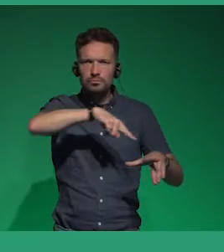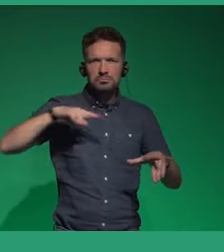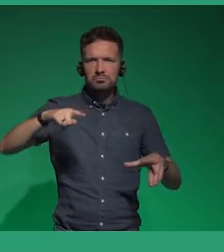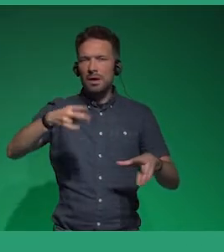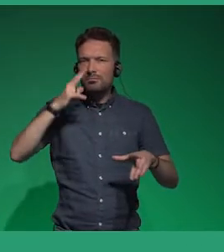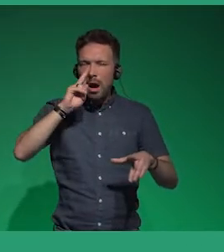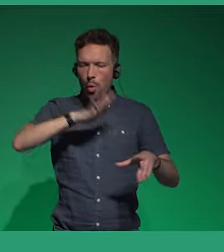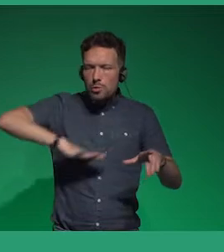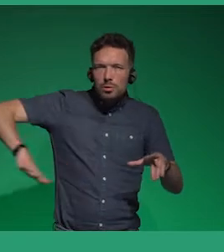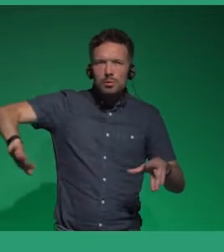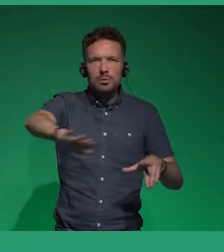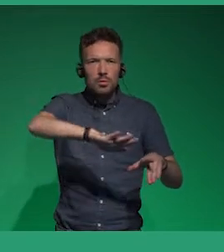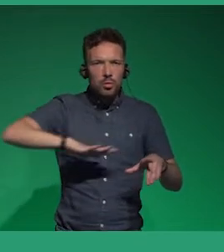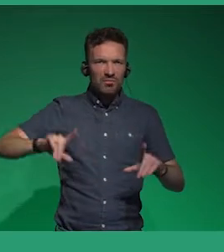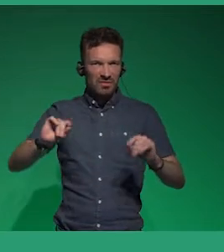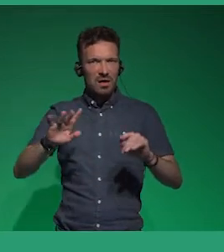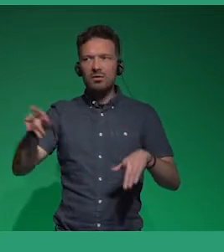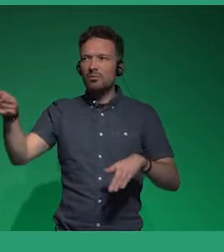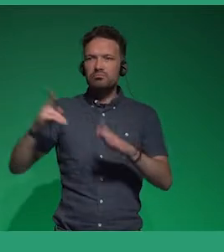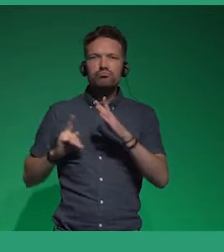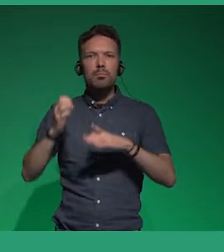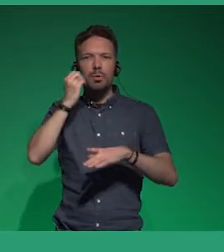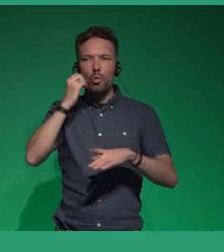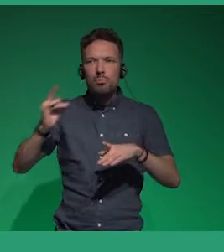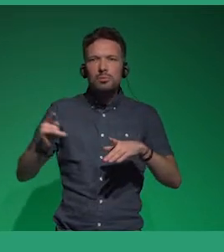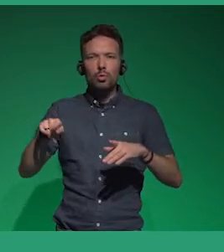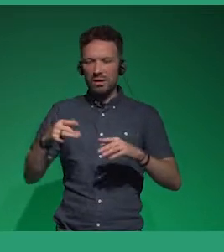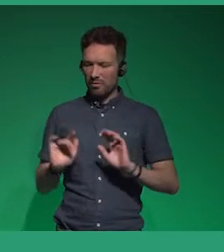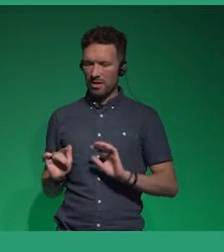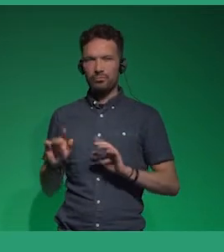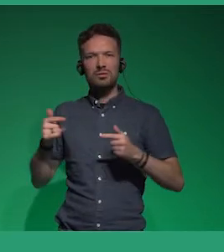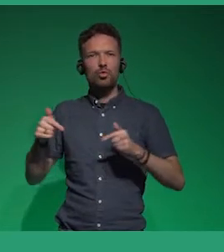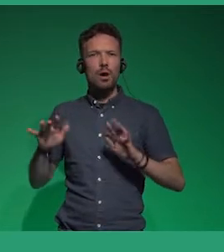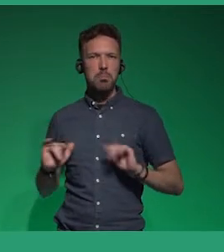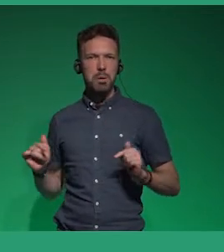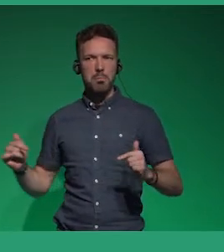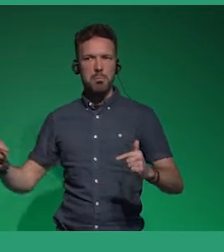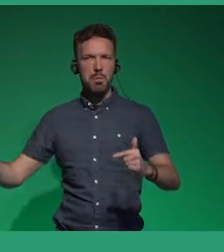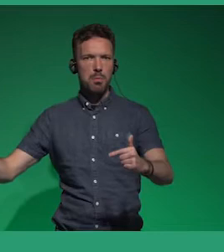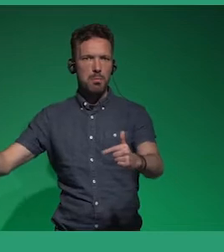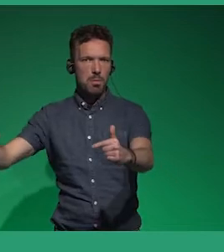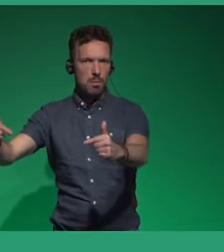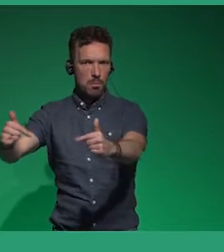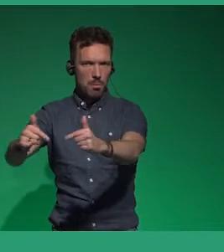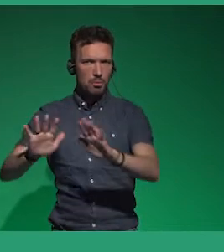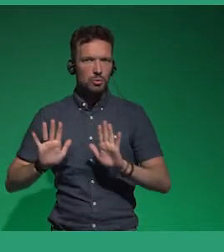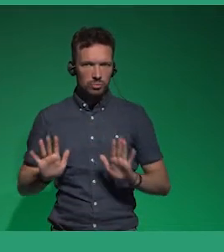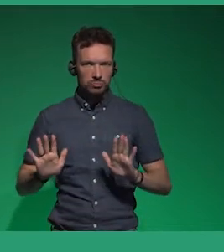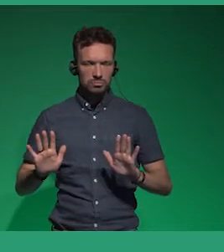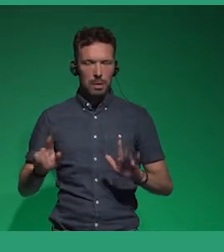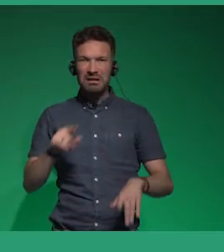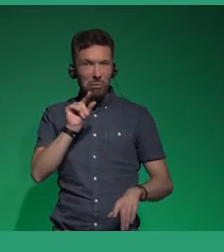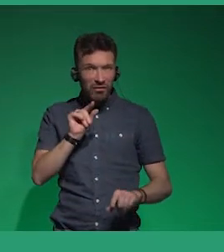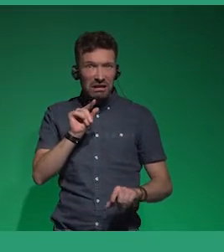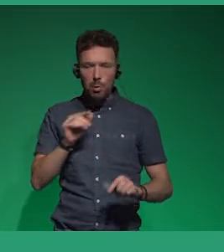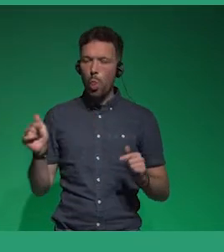the fertilizers on a regular basis in quite huge amounts. And you also see that the